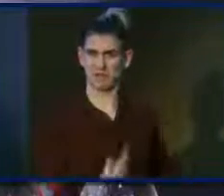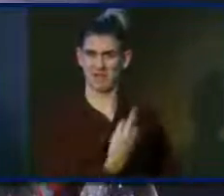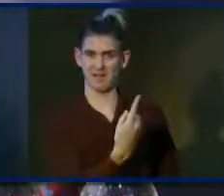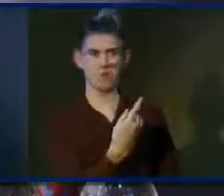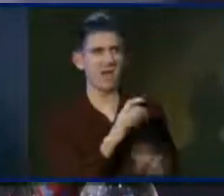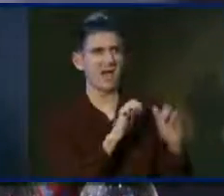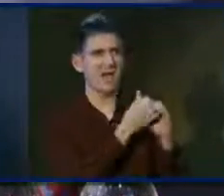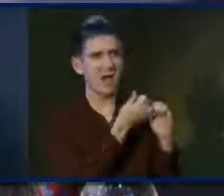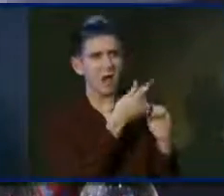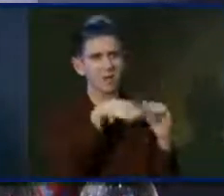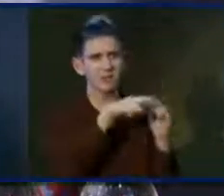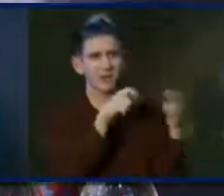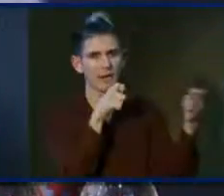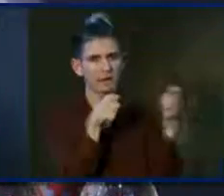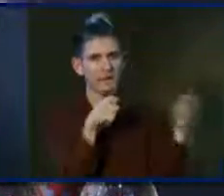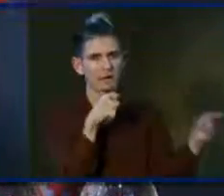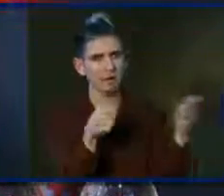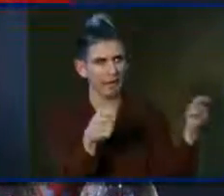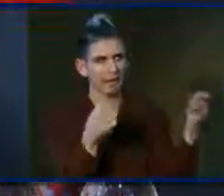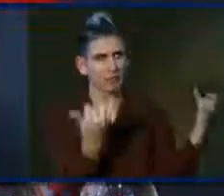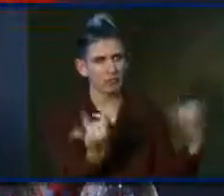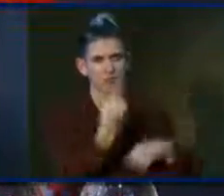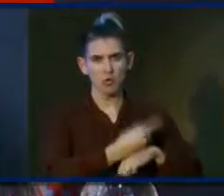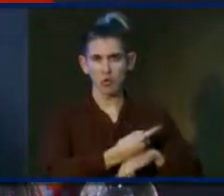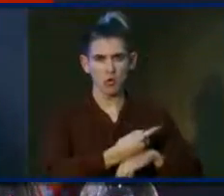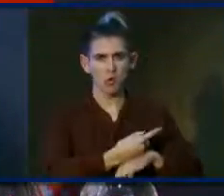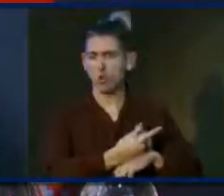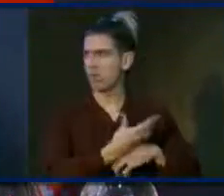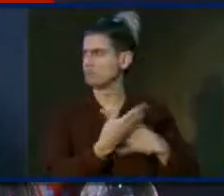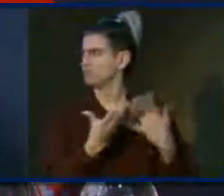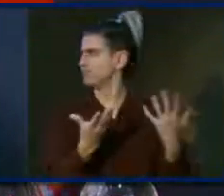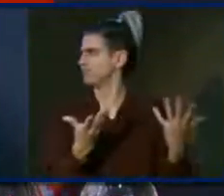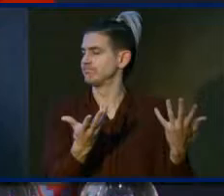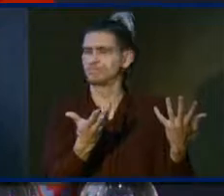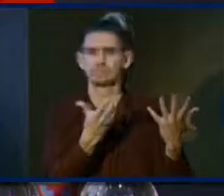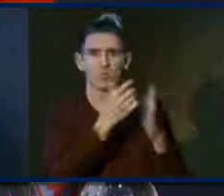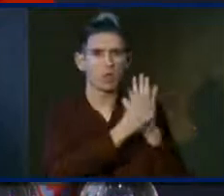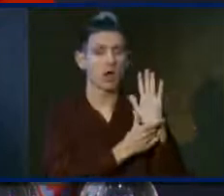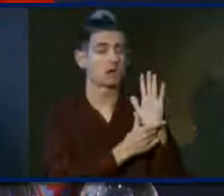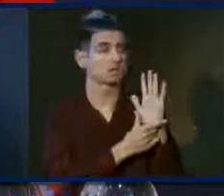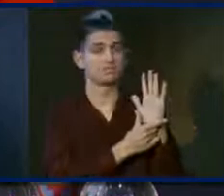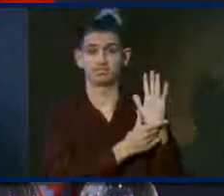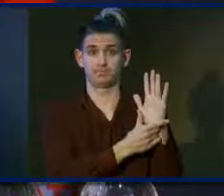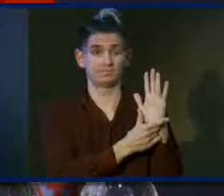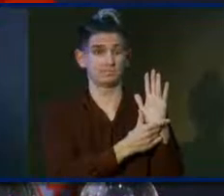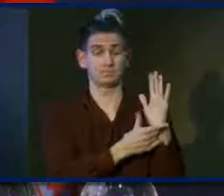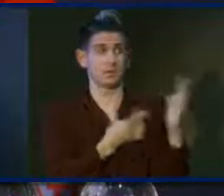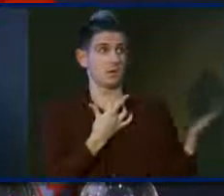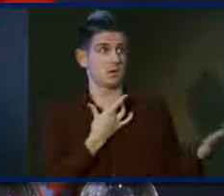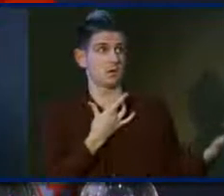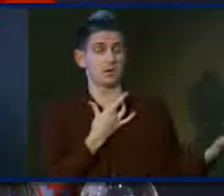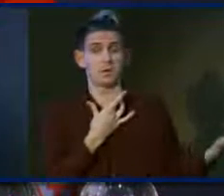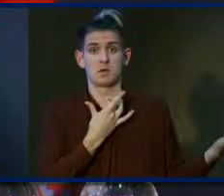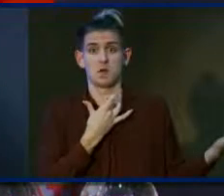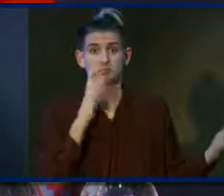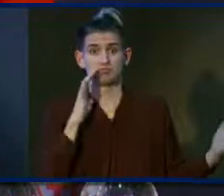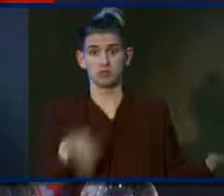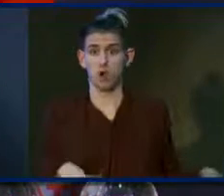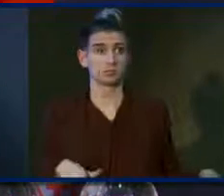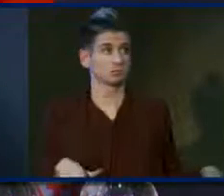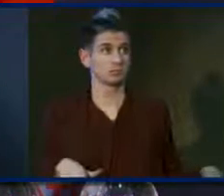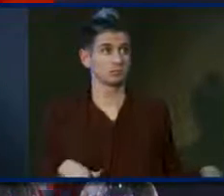handled by others. And unfortunately, that's affecting all of